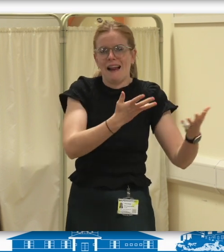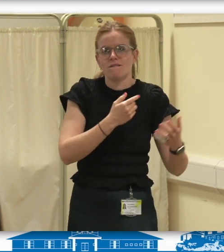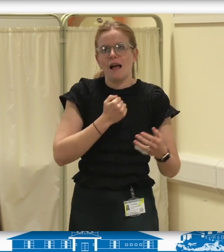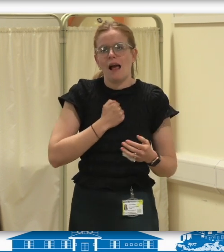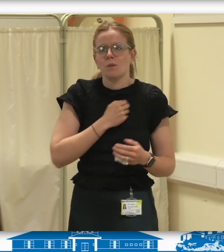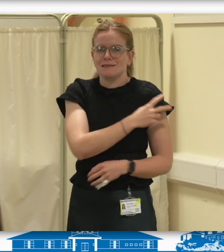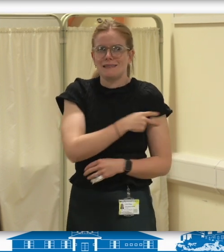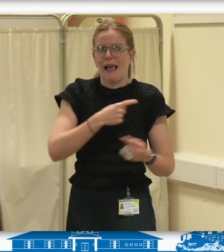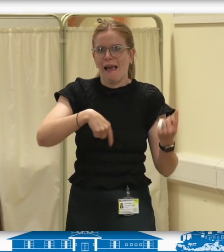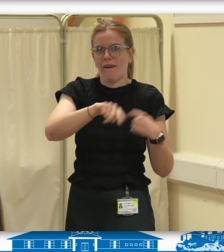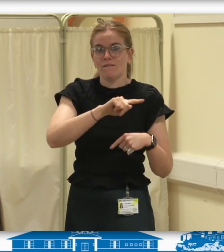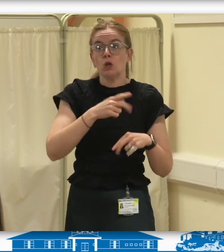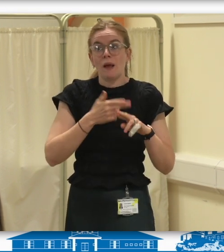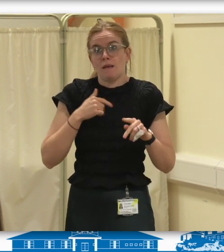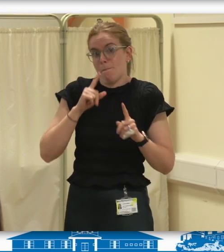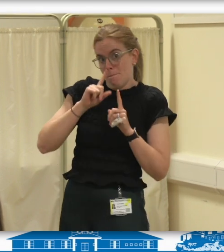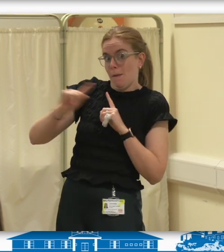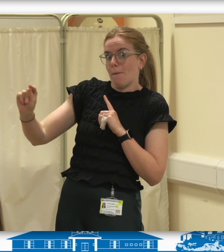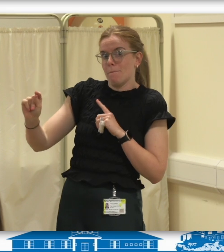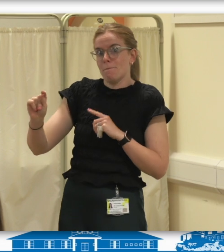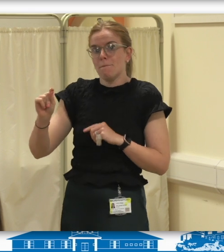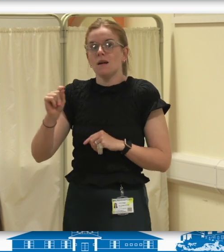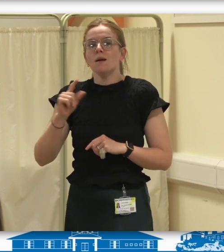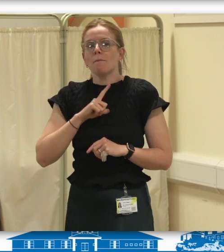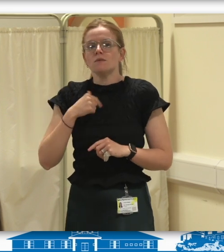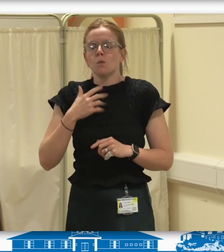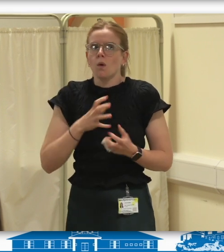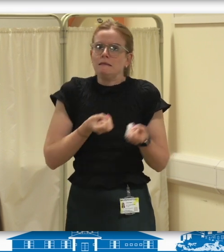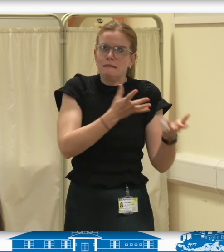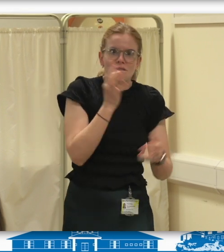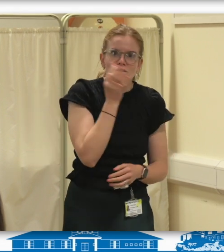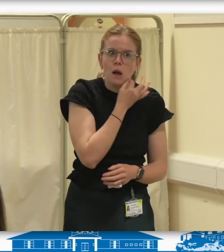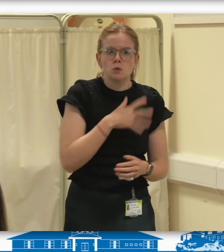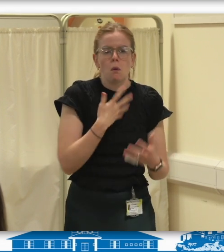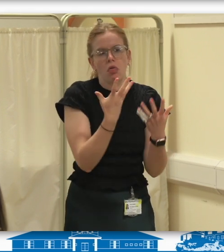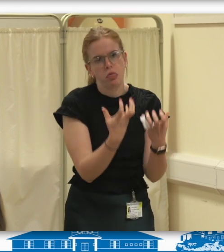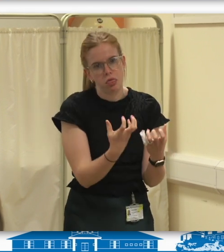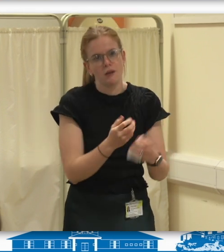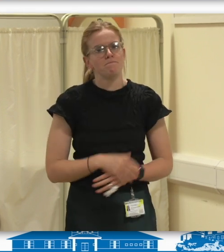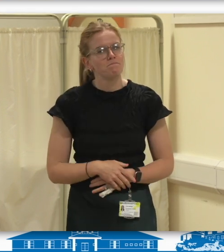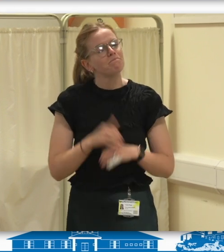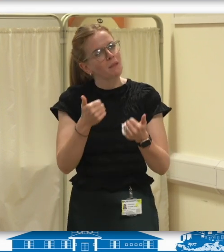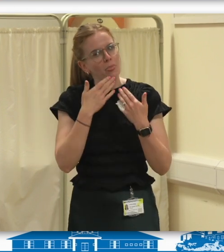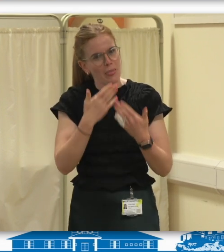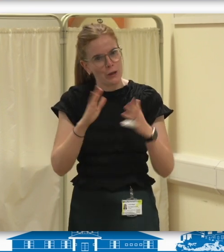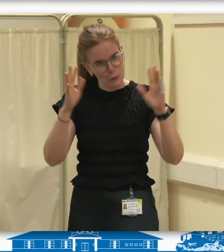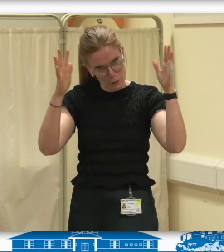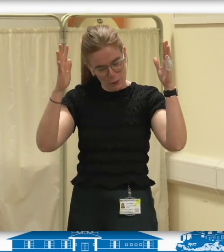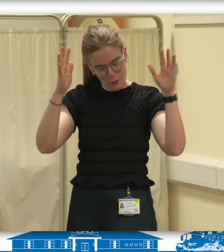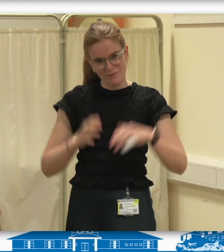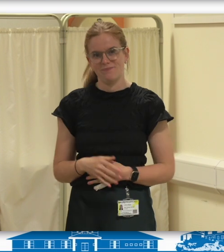So if I'm not here for the whole thing, it's just because I don't want the flowers to wilt. Thank you.